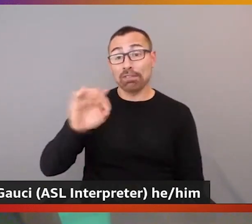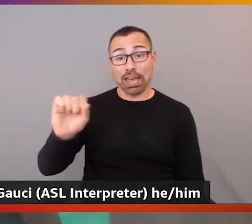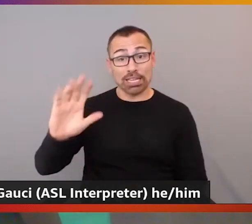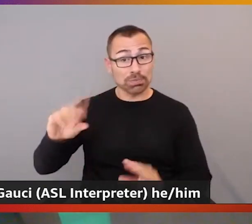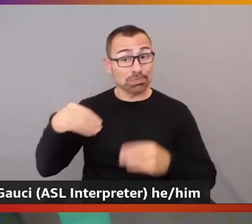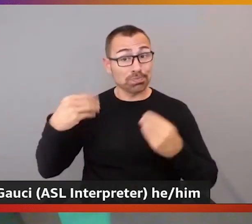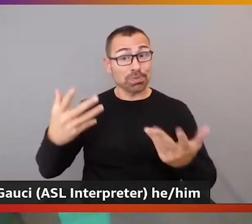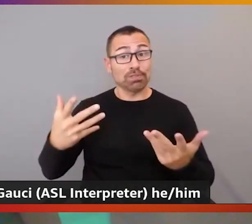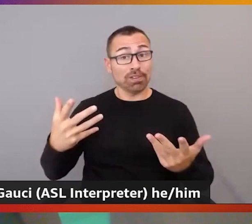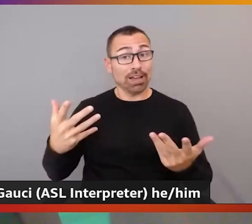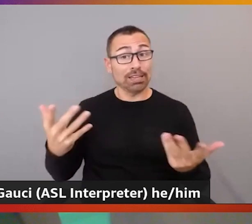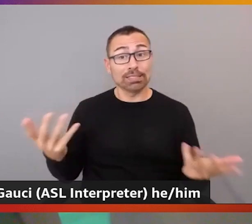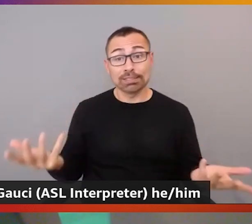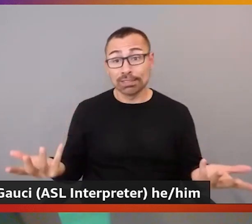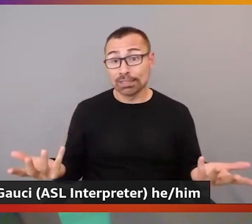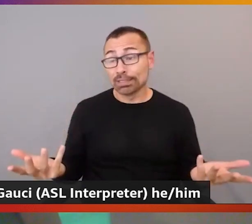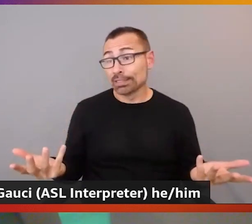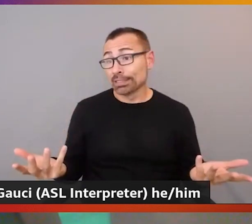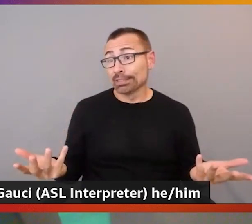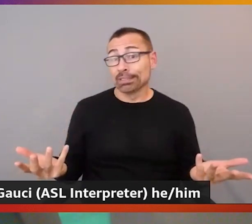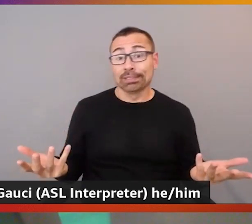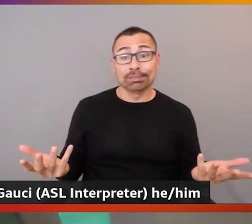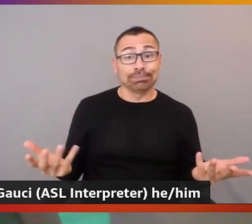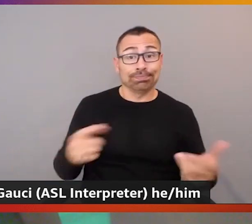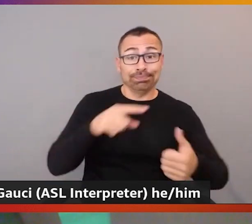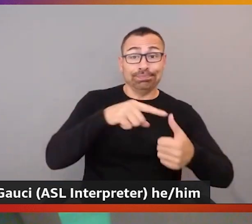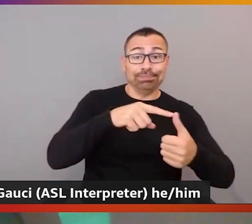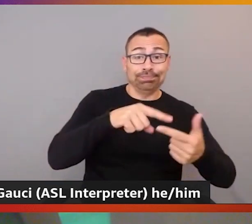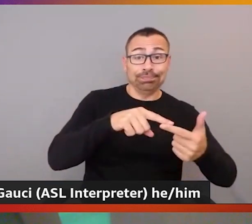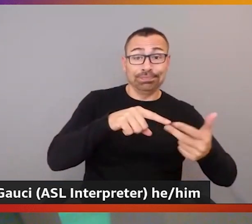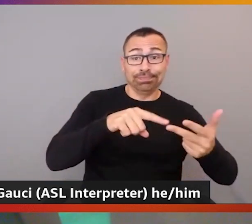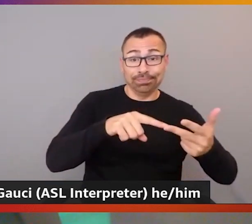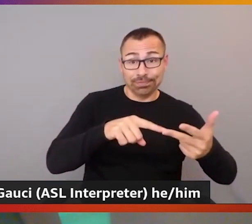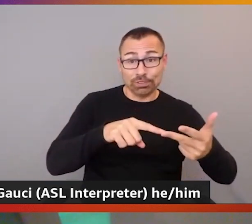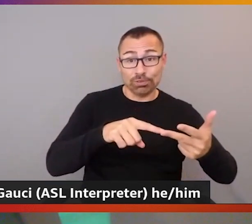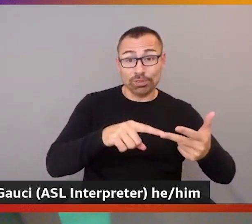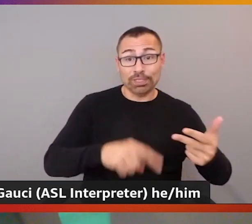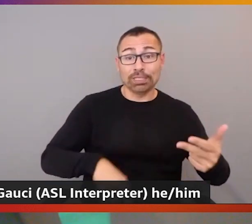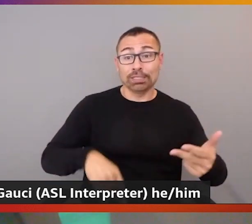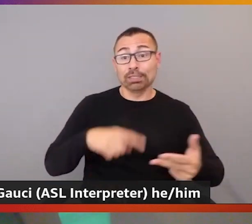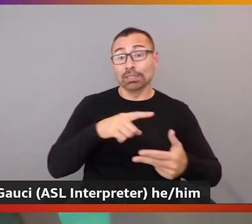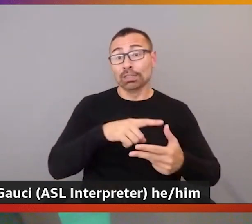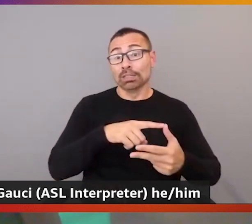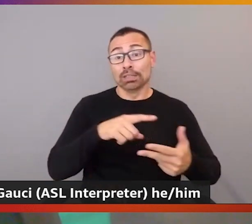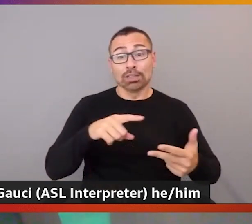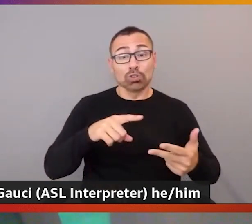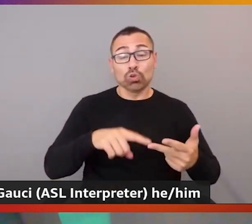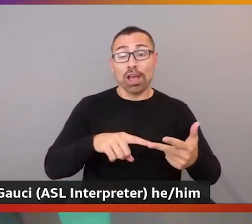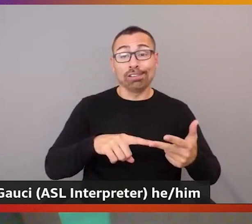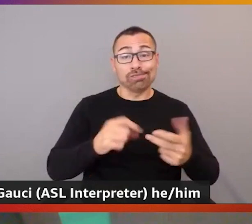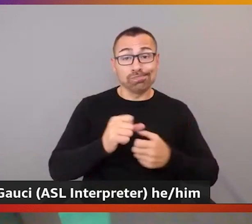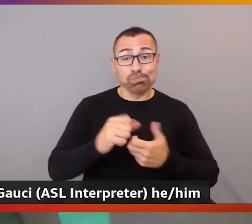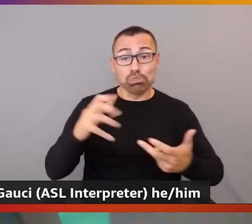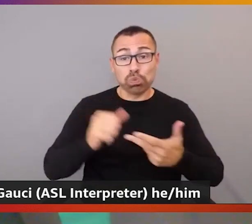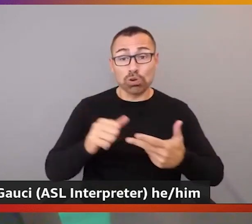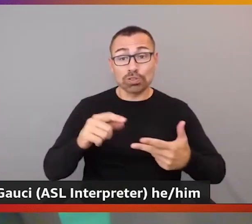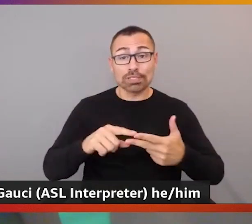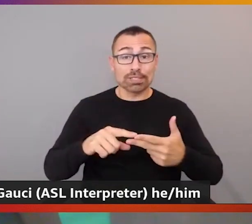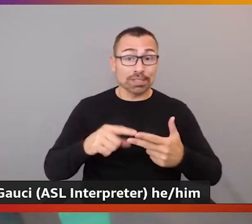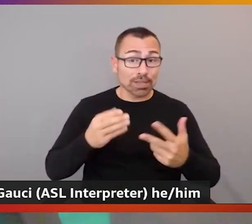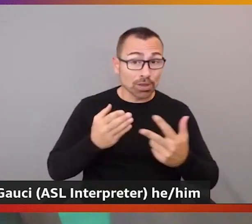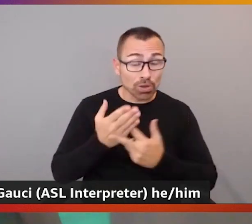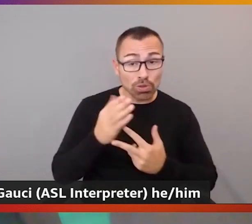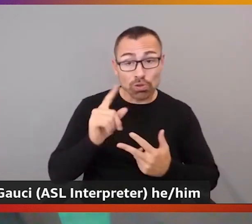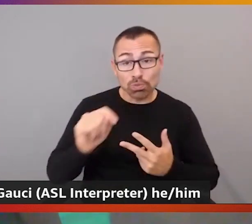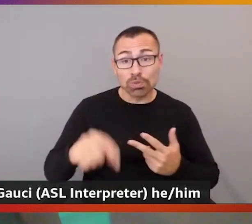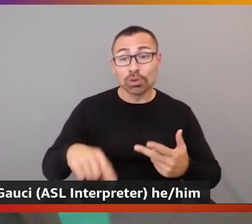already provides bursting and provision throughput. And now with the introduction of Elastic, it provides a